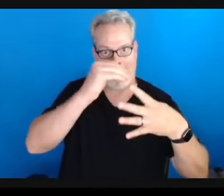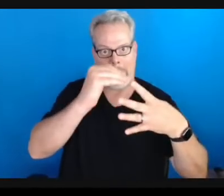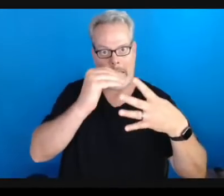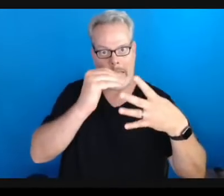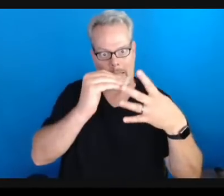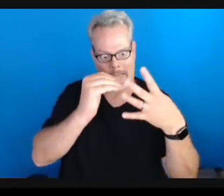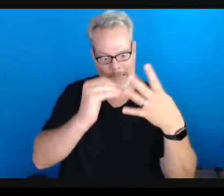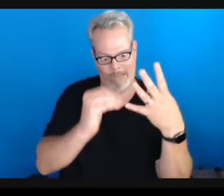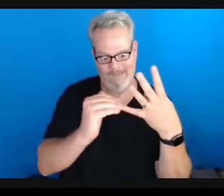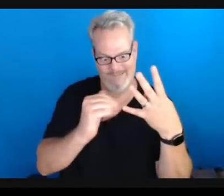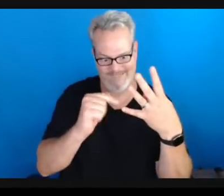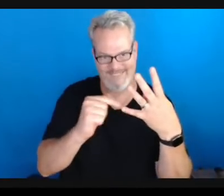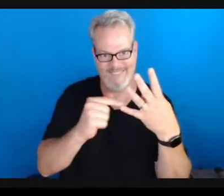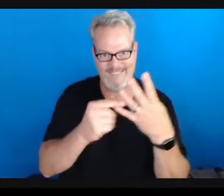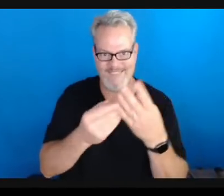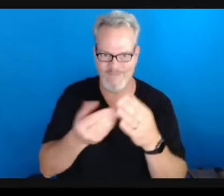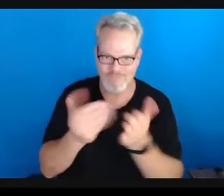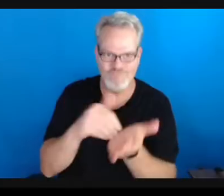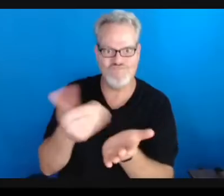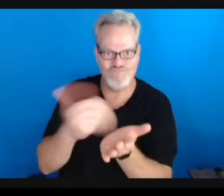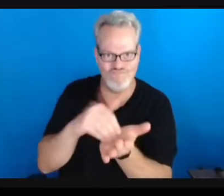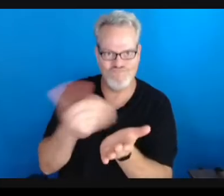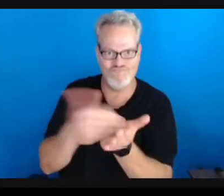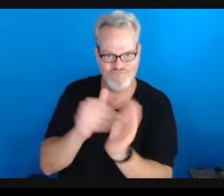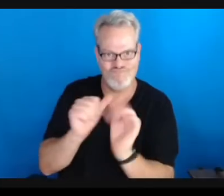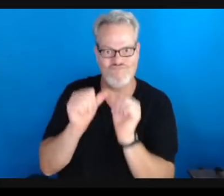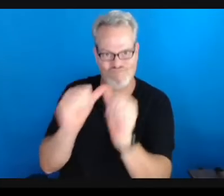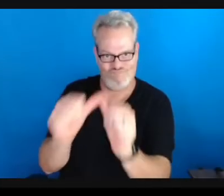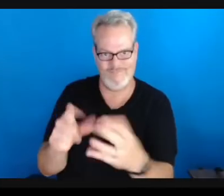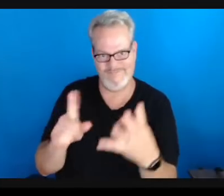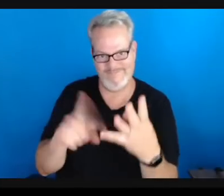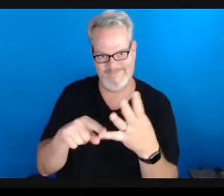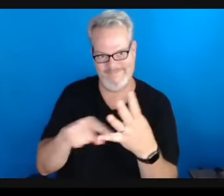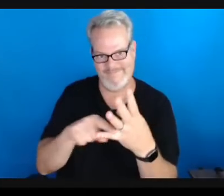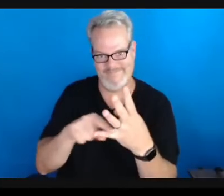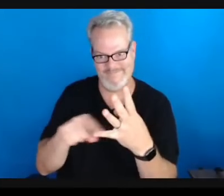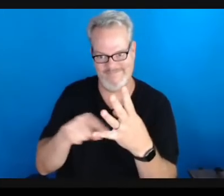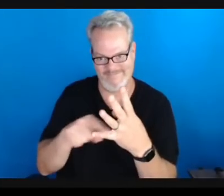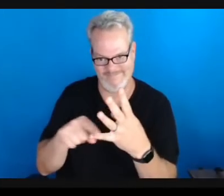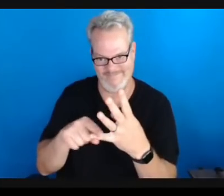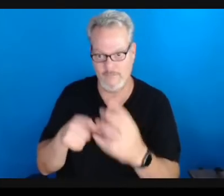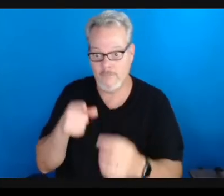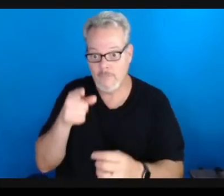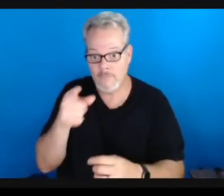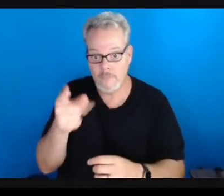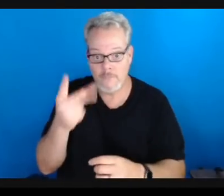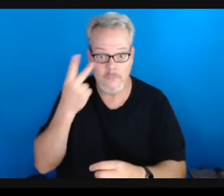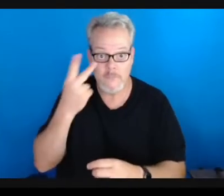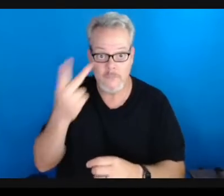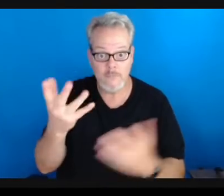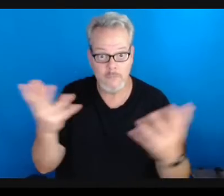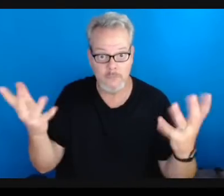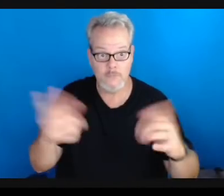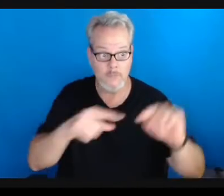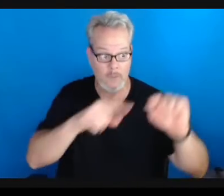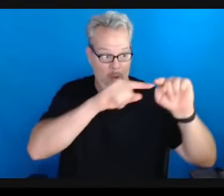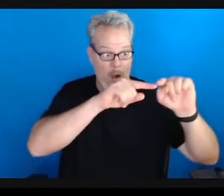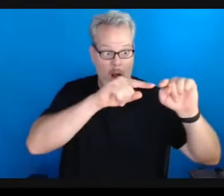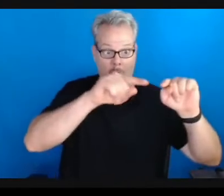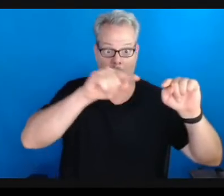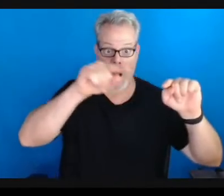more frequent towards the end of this last month here. And what you can see more closely here is that big drop we saw